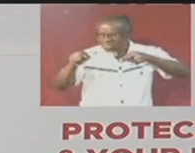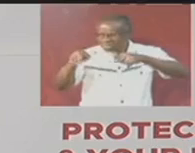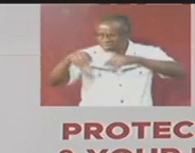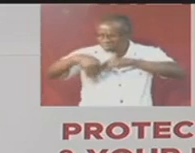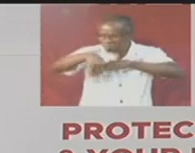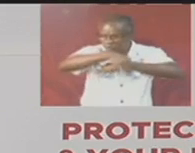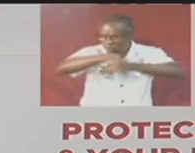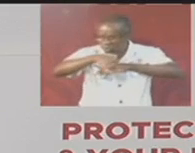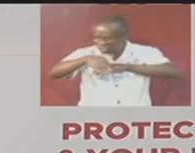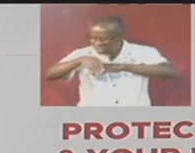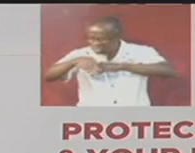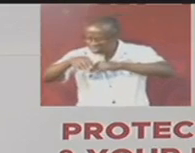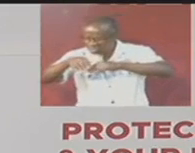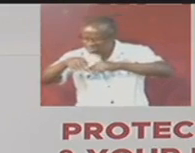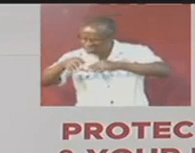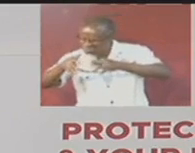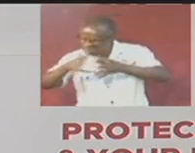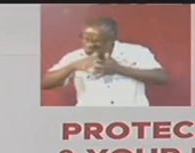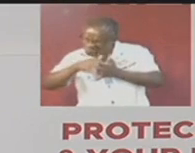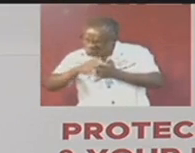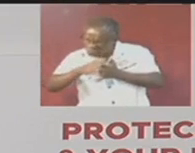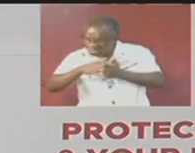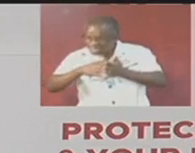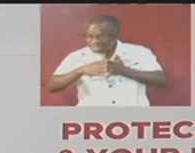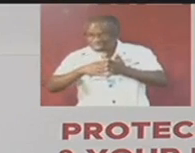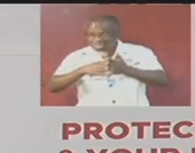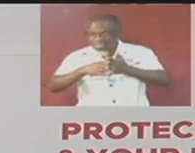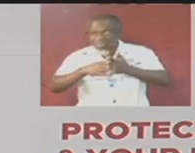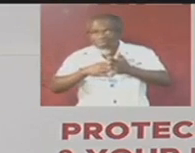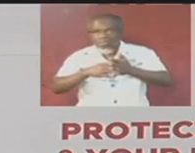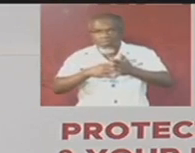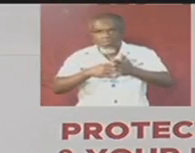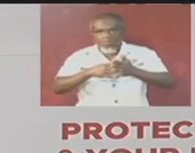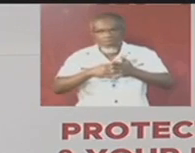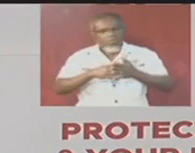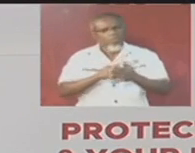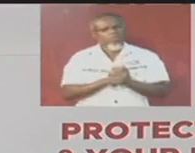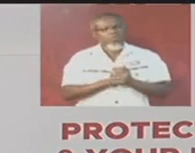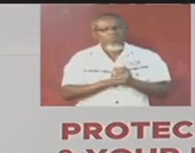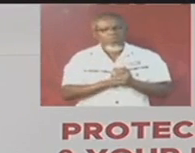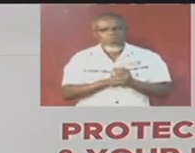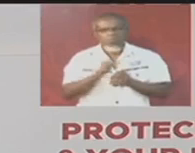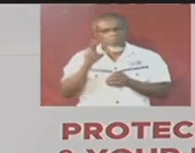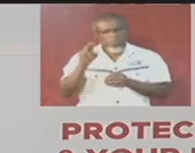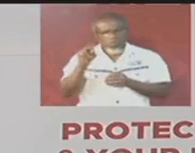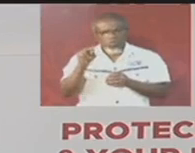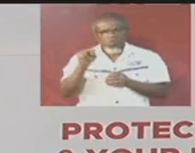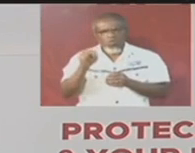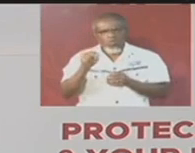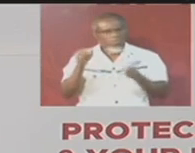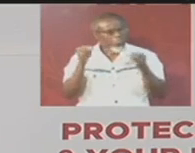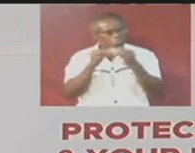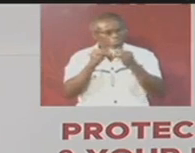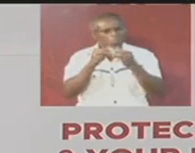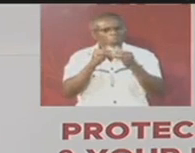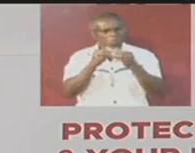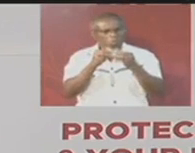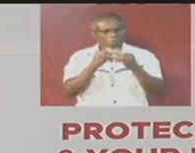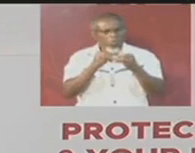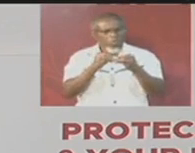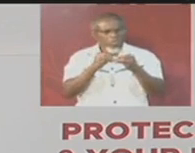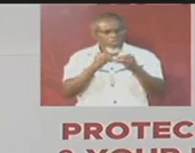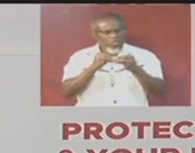the spike in cases has more to do with the behavior of citizens of Trinidad and